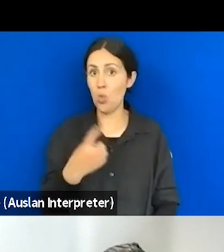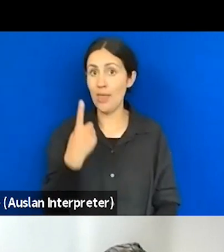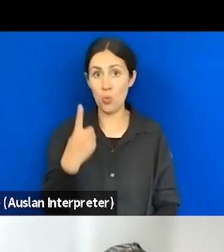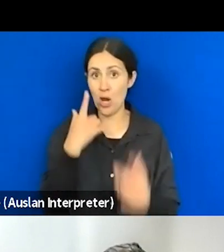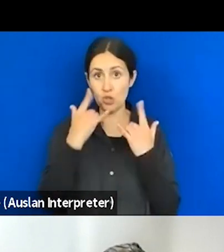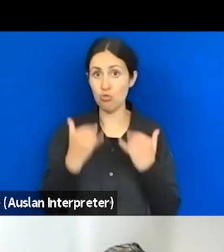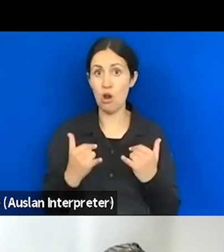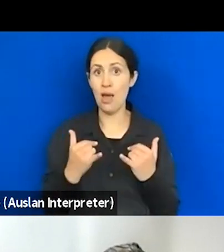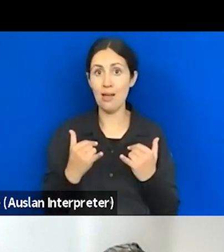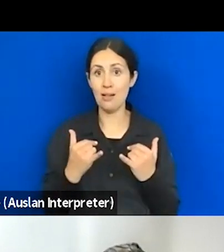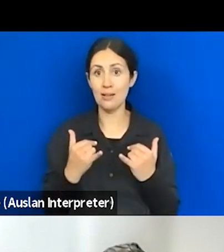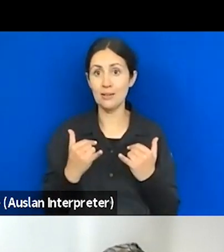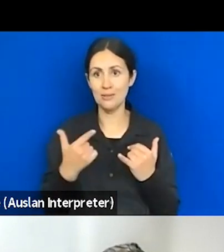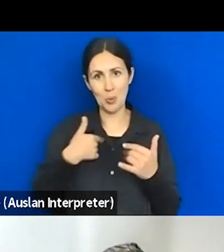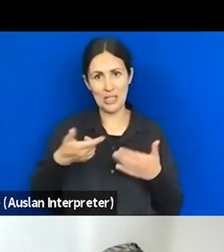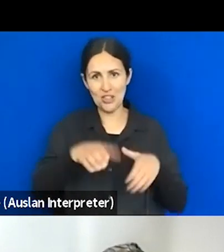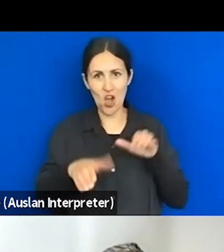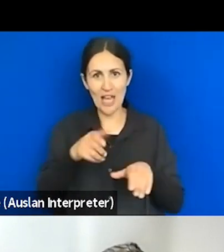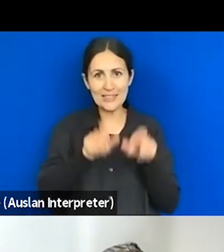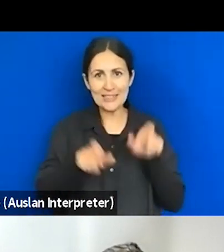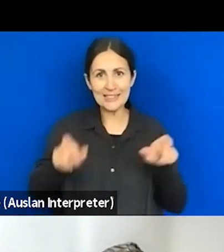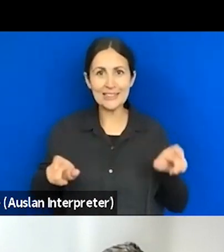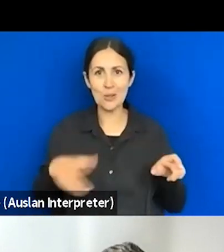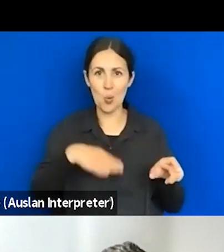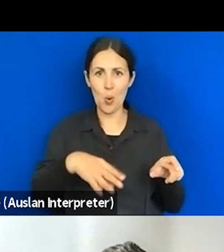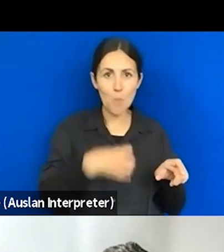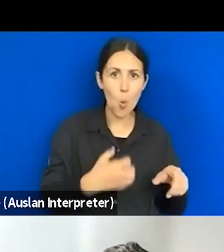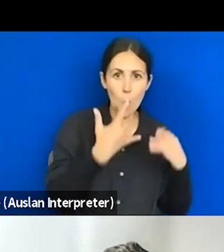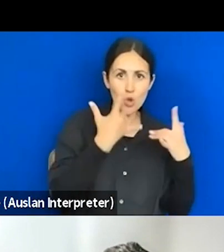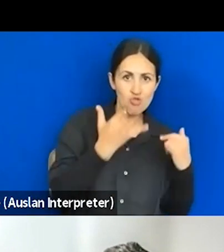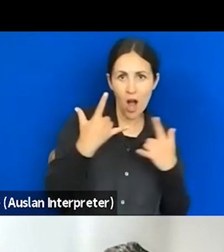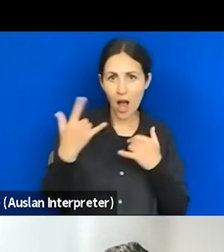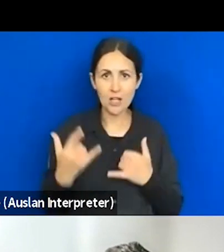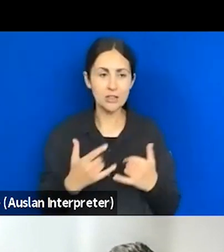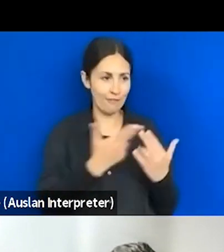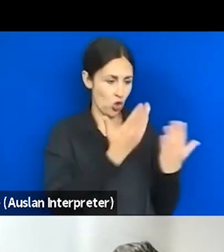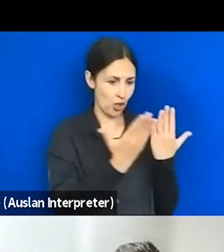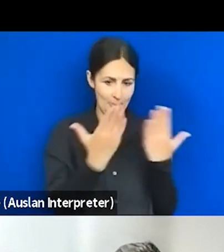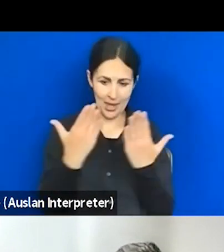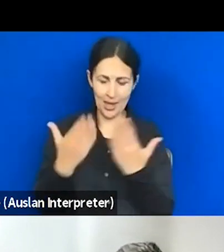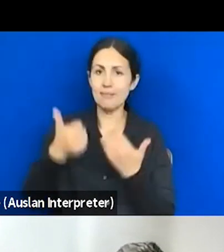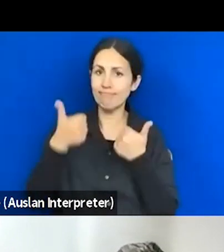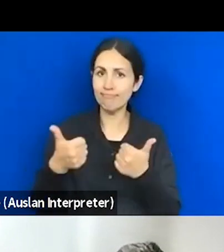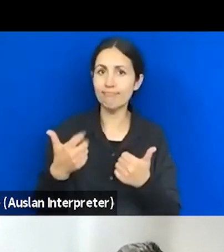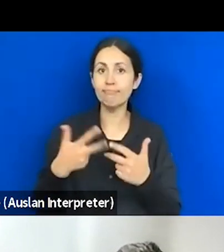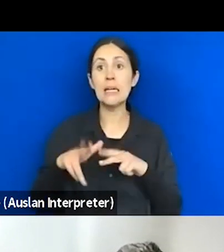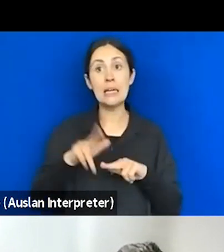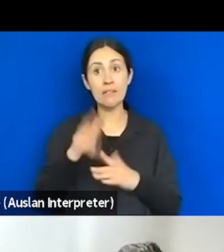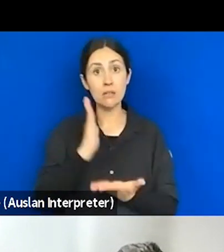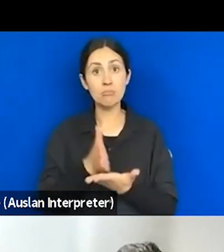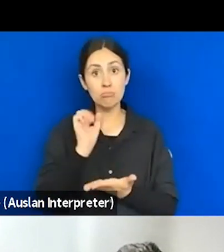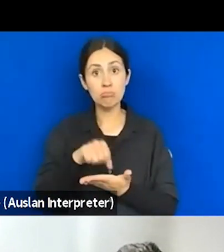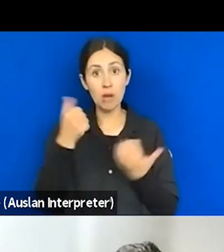As you know, we're scientists, we need more than one positive trial. And the question, even if we do show them to be effective, it's